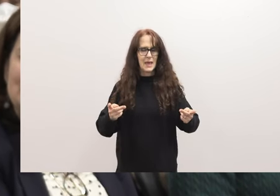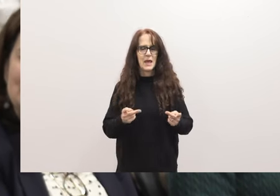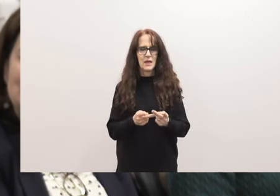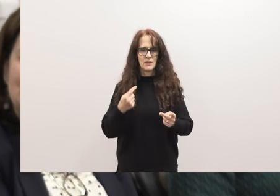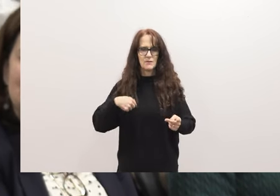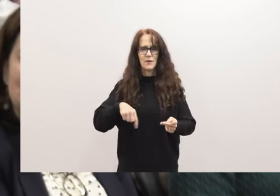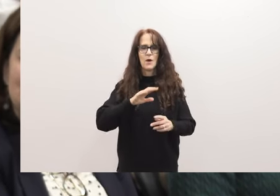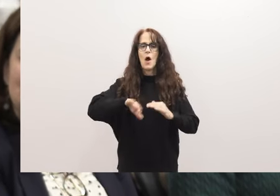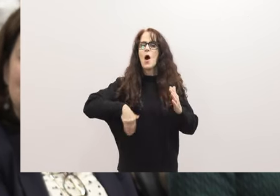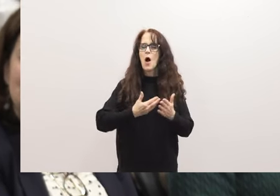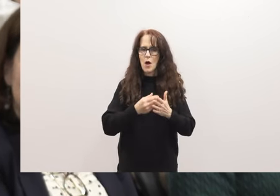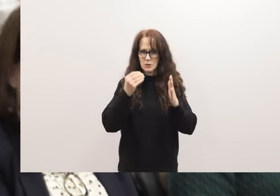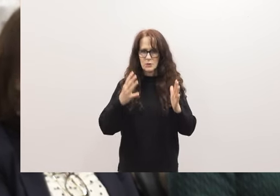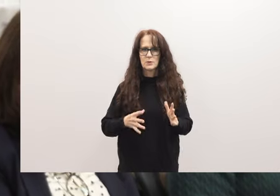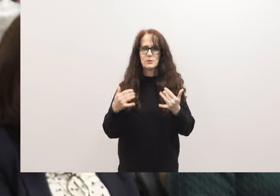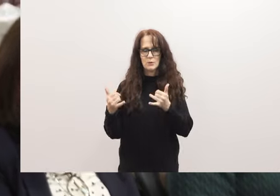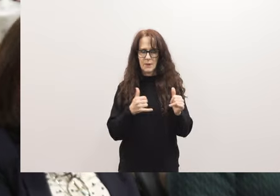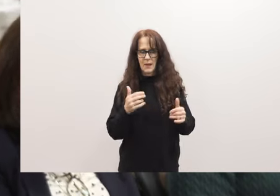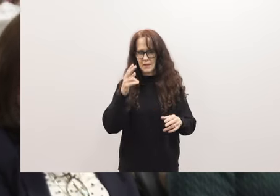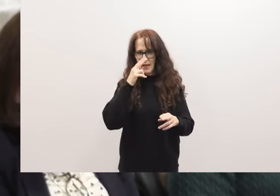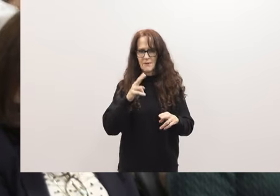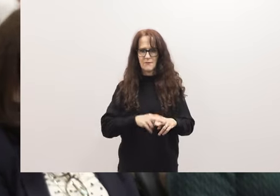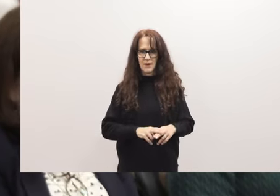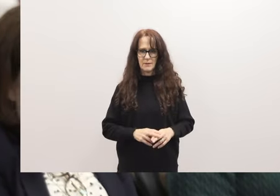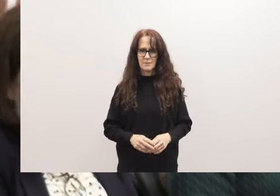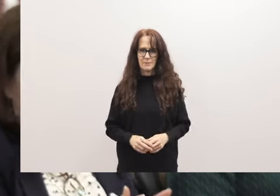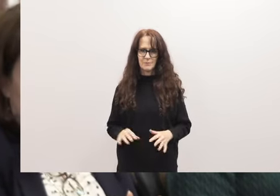all students to play and have fun.